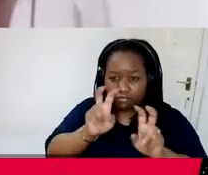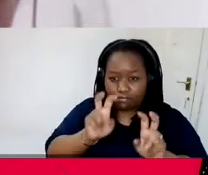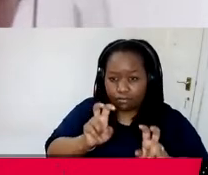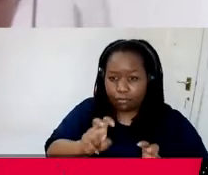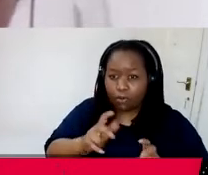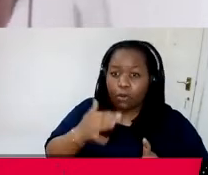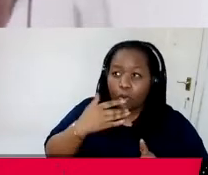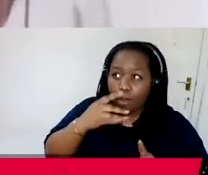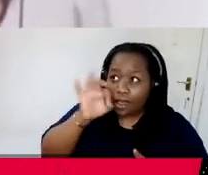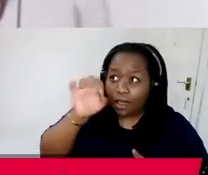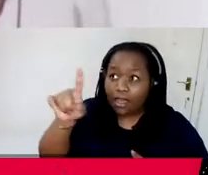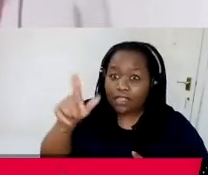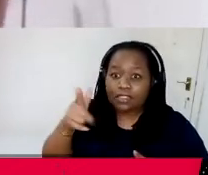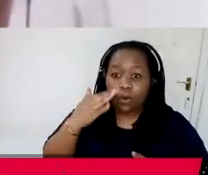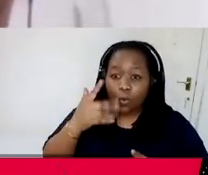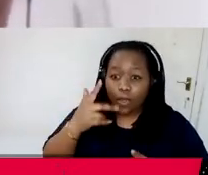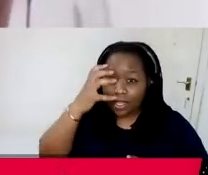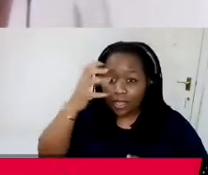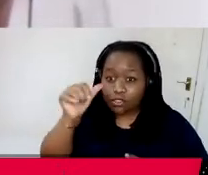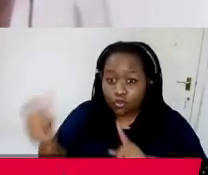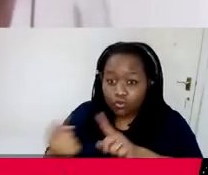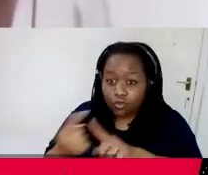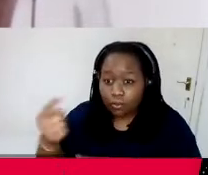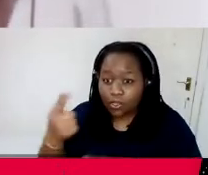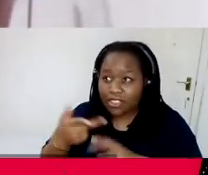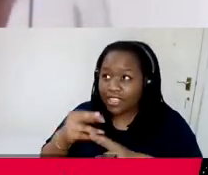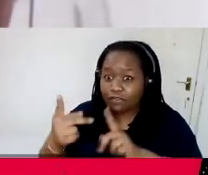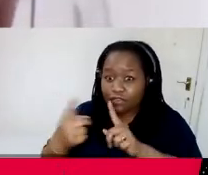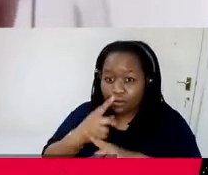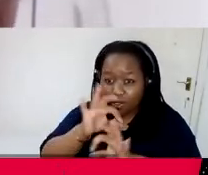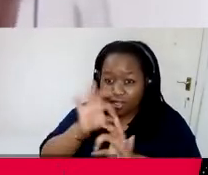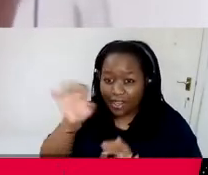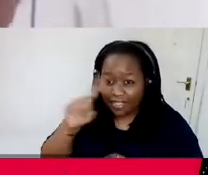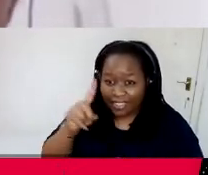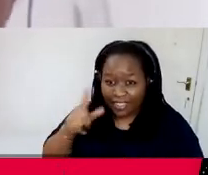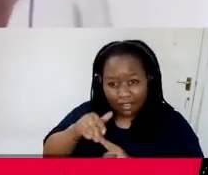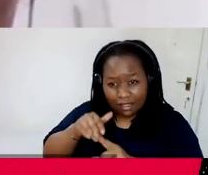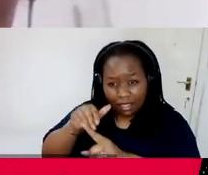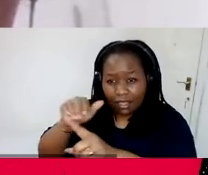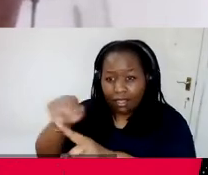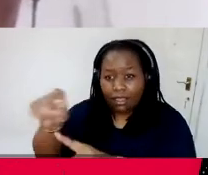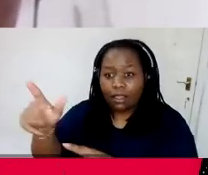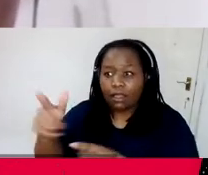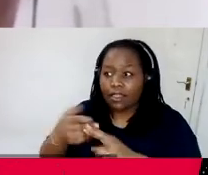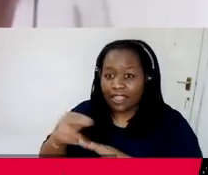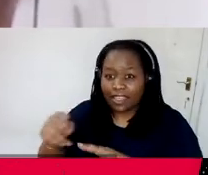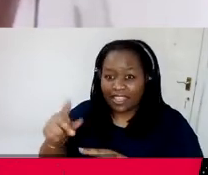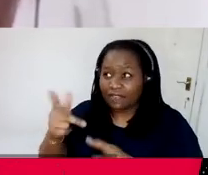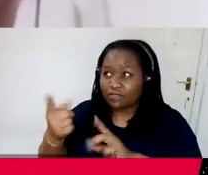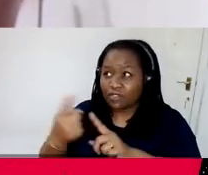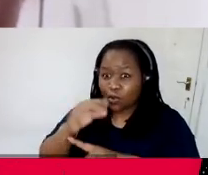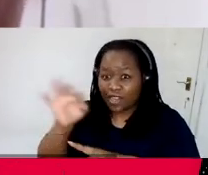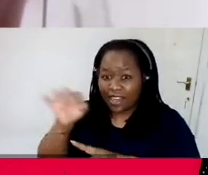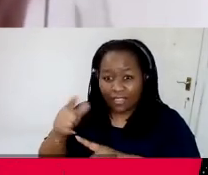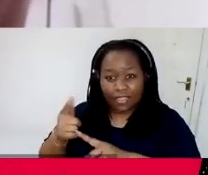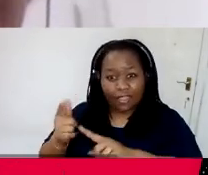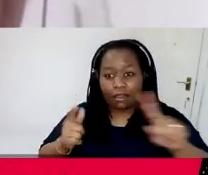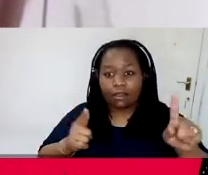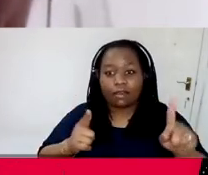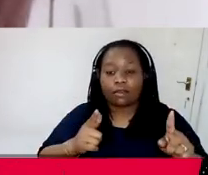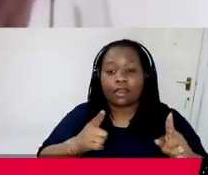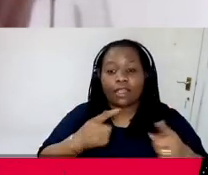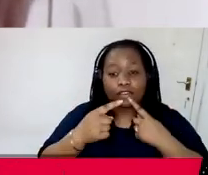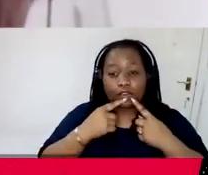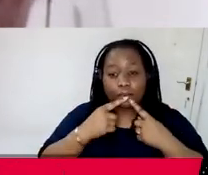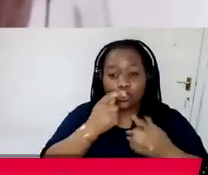delay, challenge any refusal by articulating why it is you think that the public body's